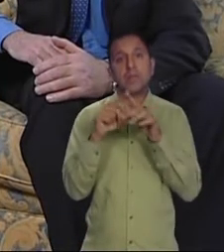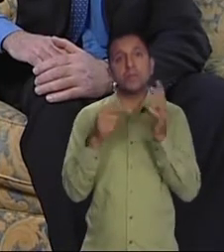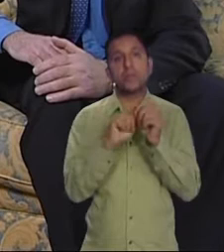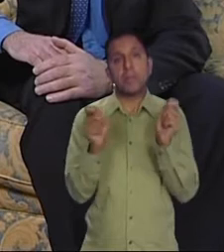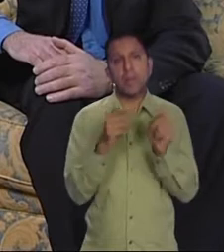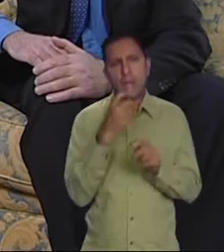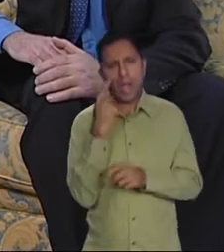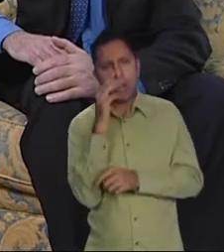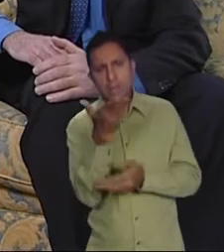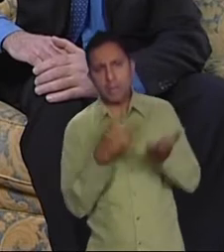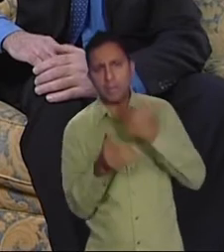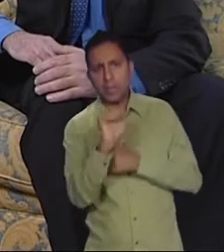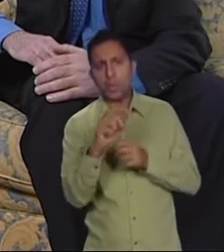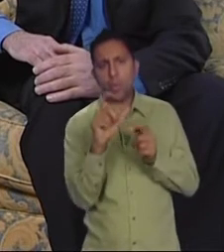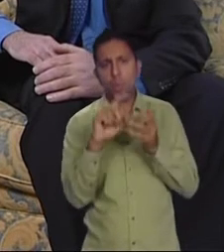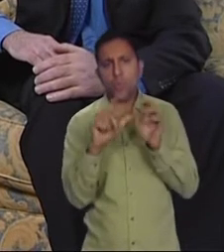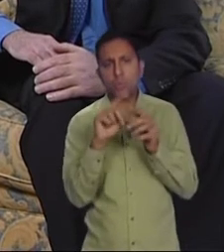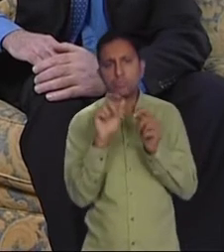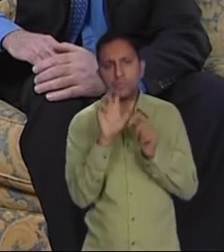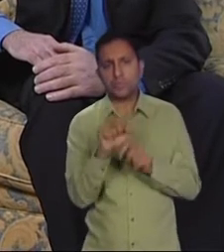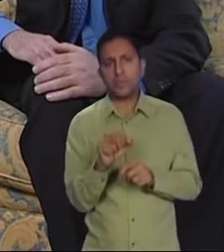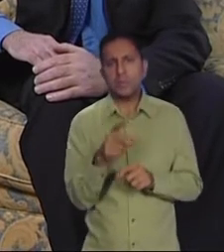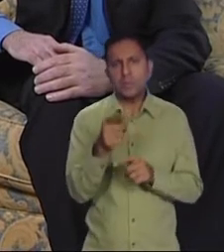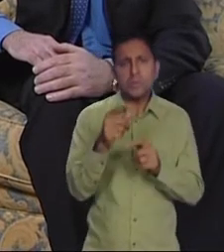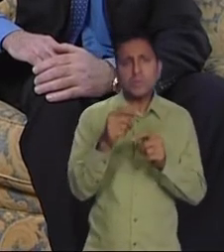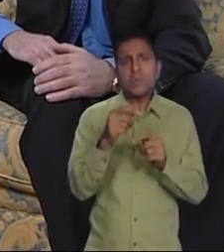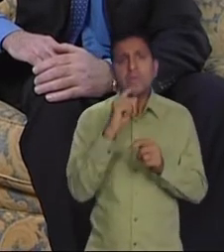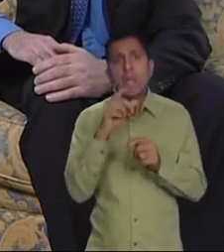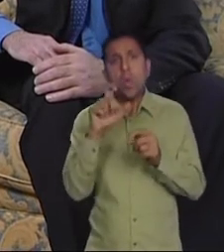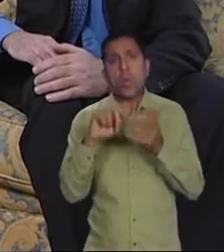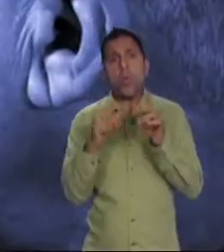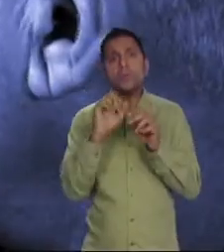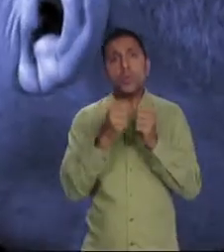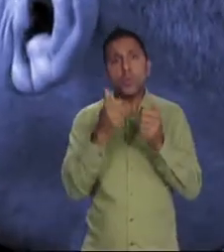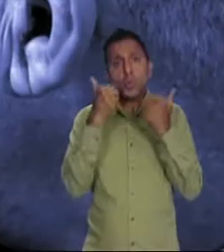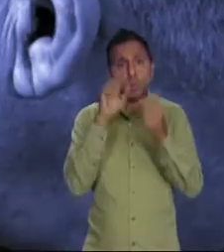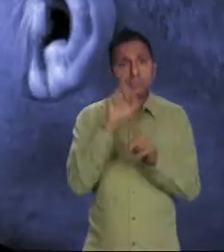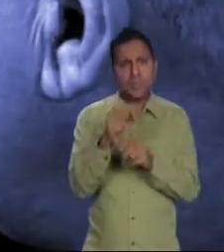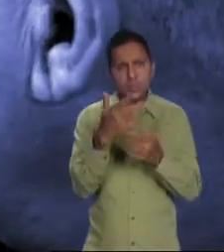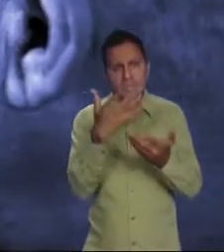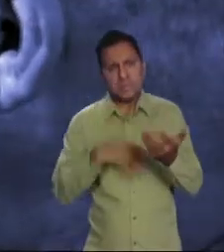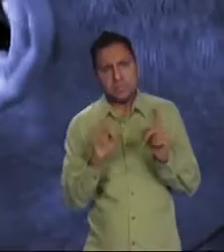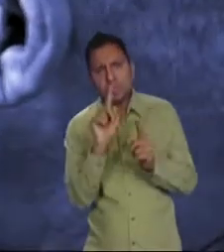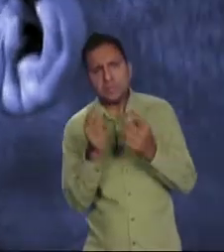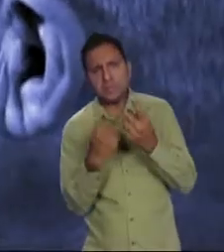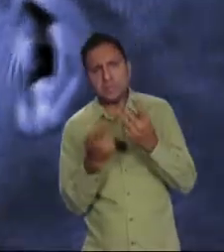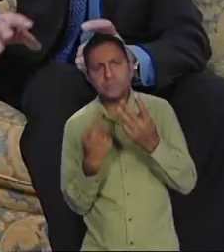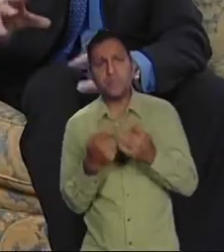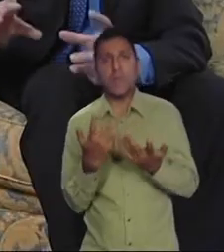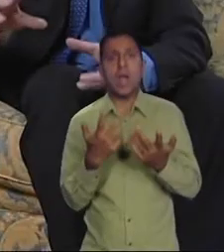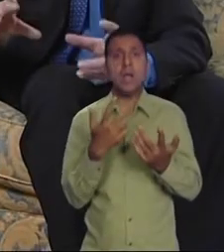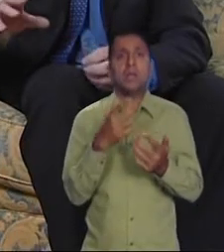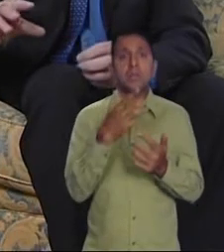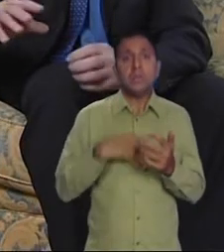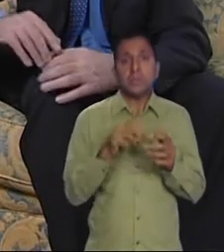would you say you needed to be a good code breaker? Well, I think you need to be someone who's good at crosswords or jigsaw puzzles. It's